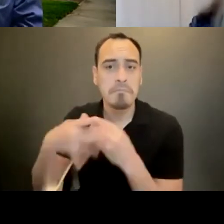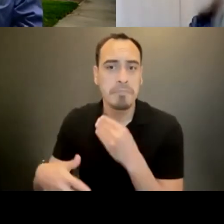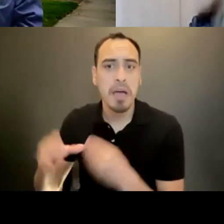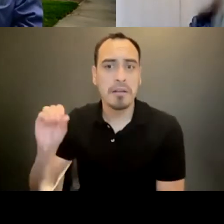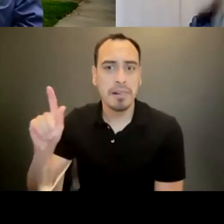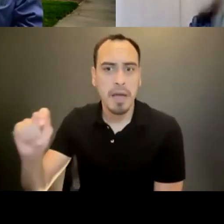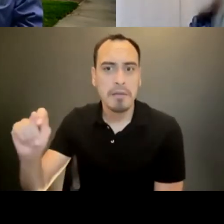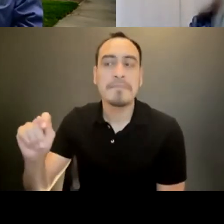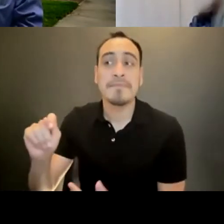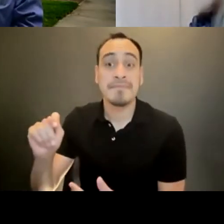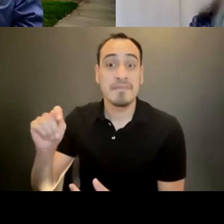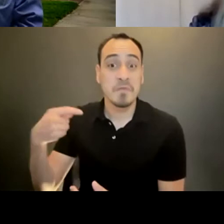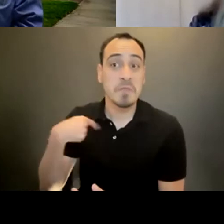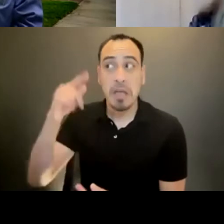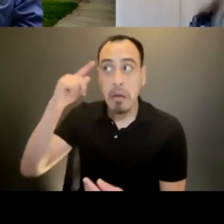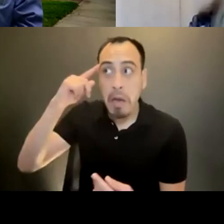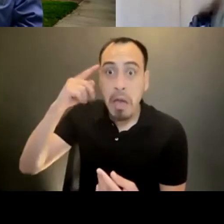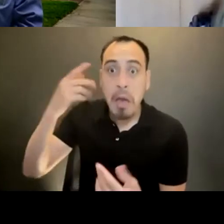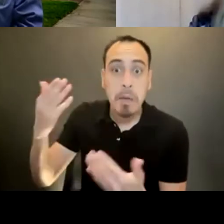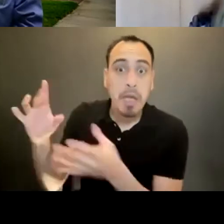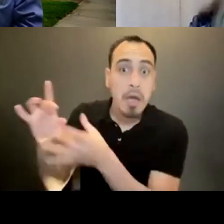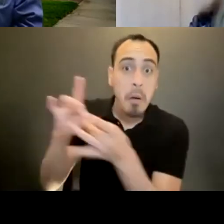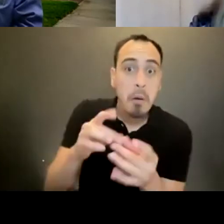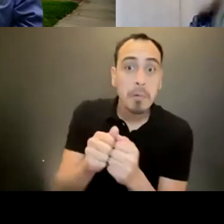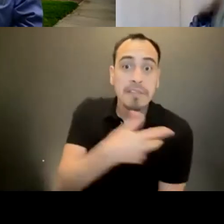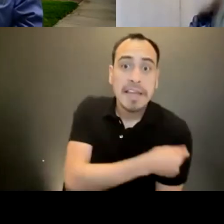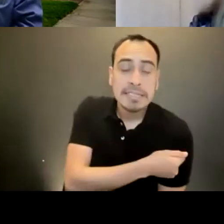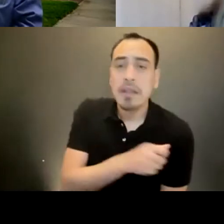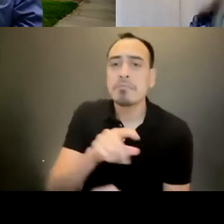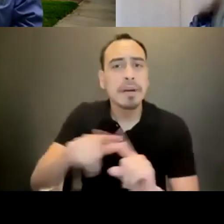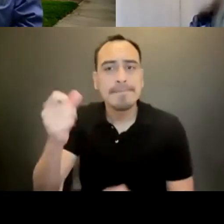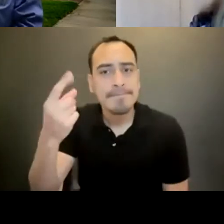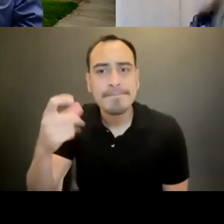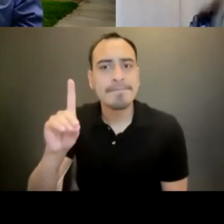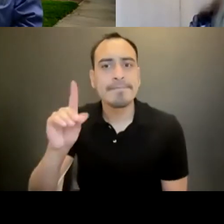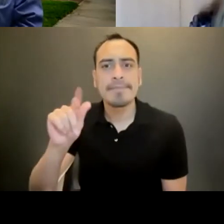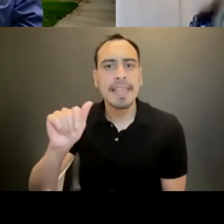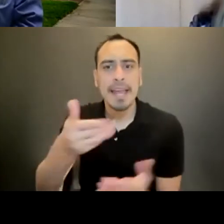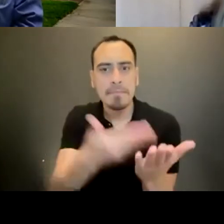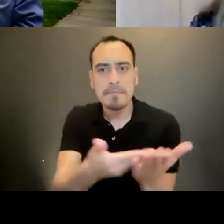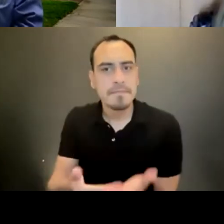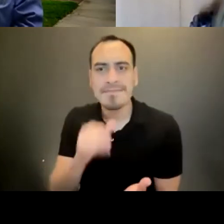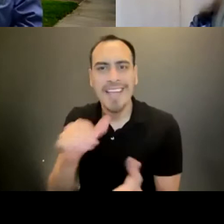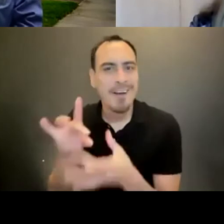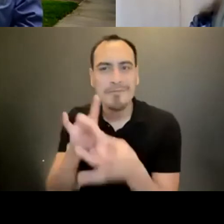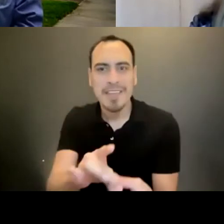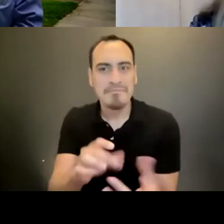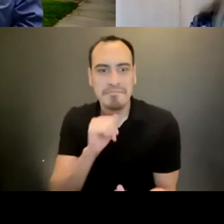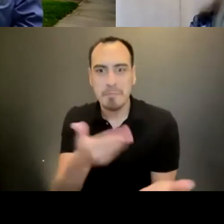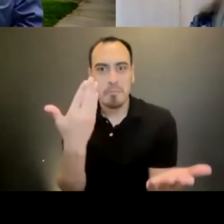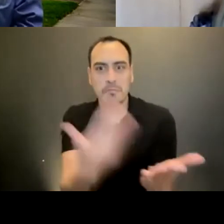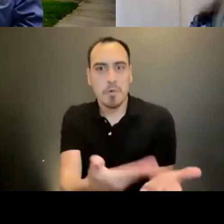vaccine in Norway, although the data doesn't support that, and the rates of blood clots are actually lower